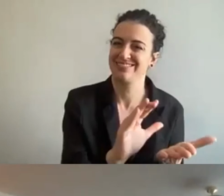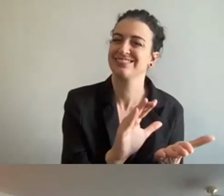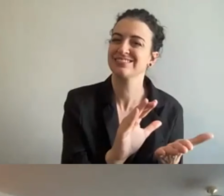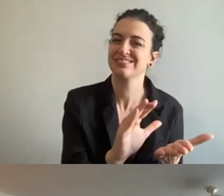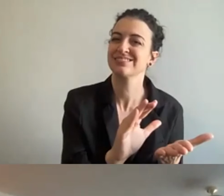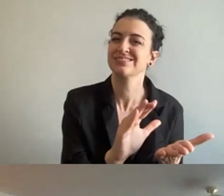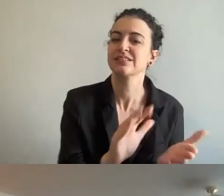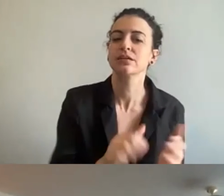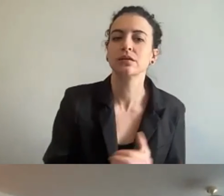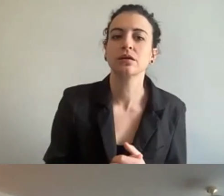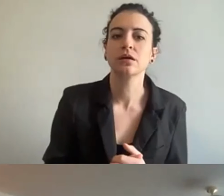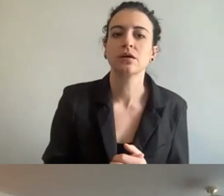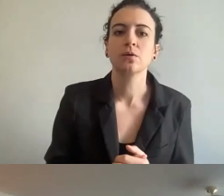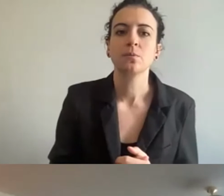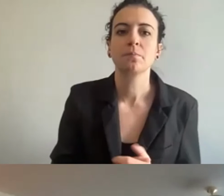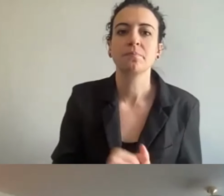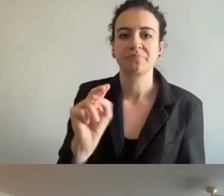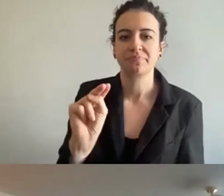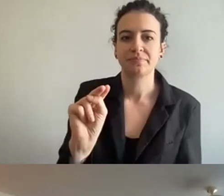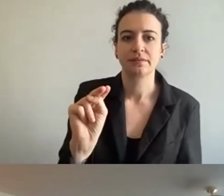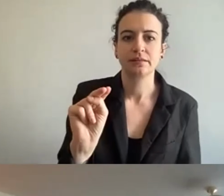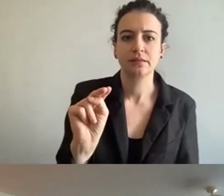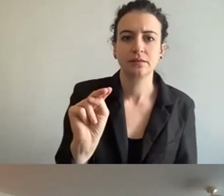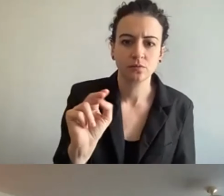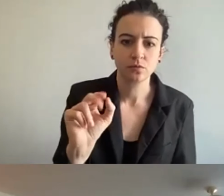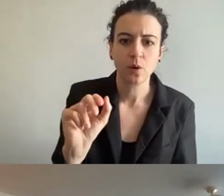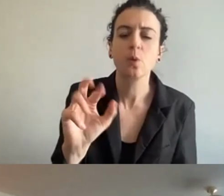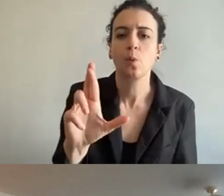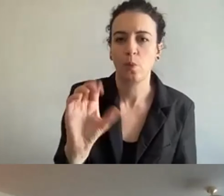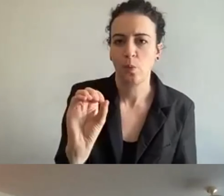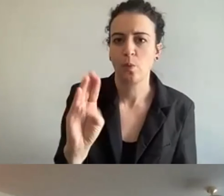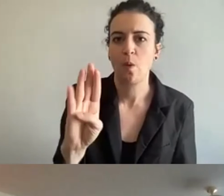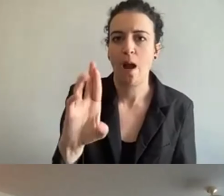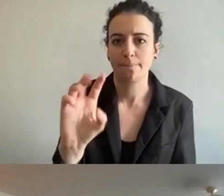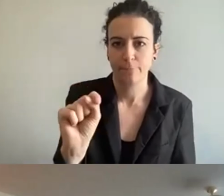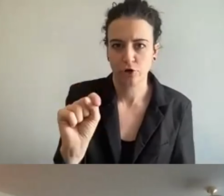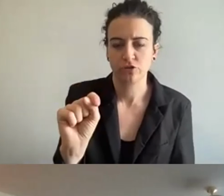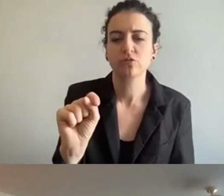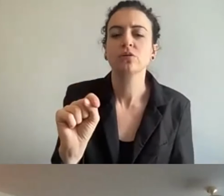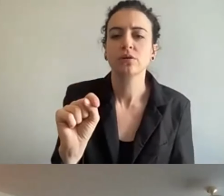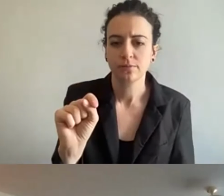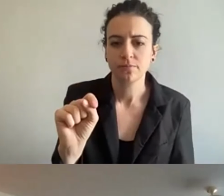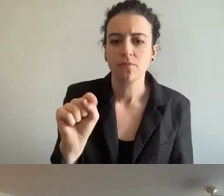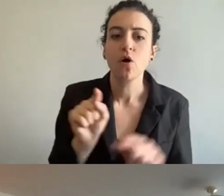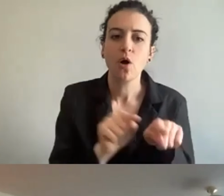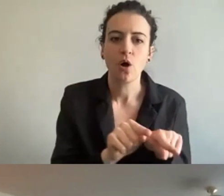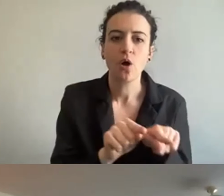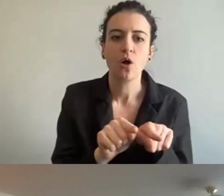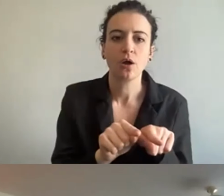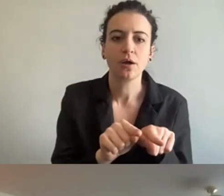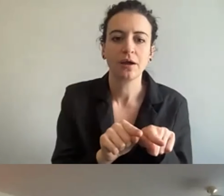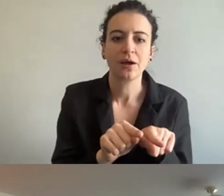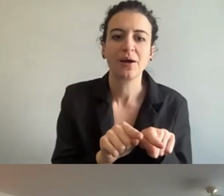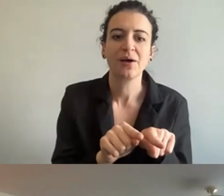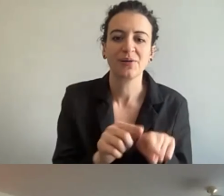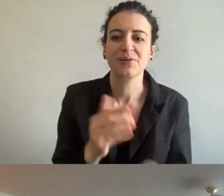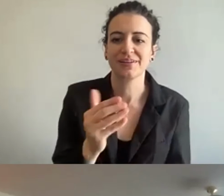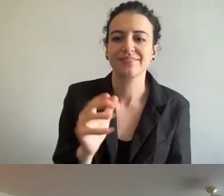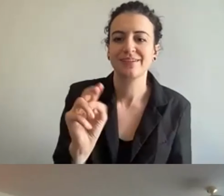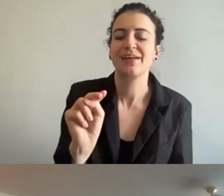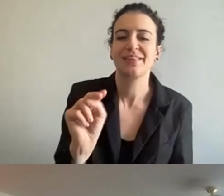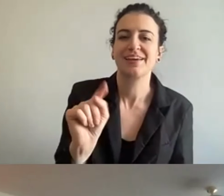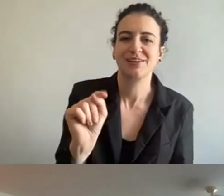and also to like talk about it in my experience,